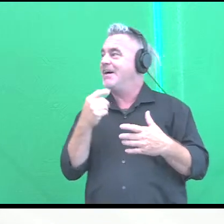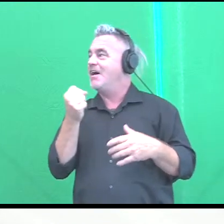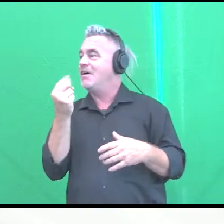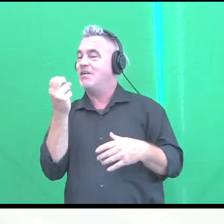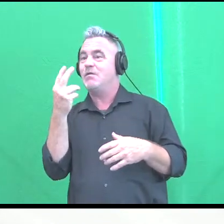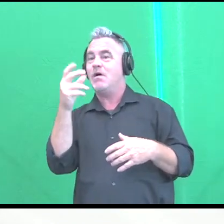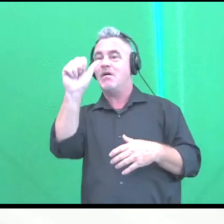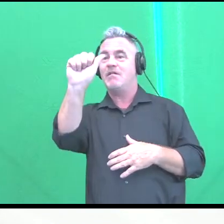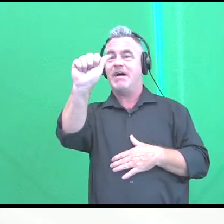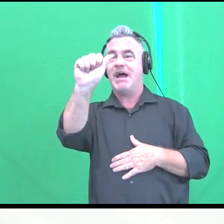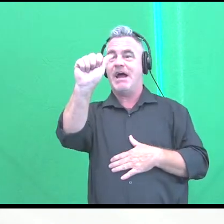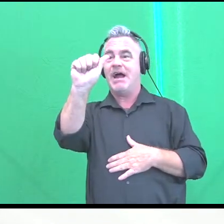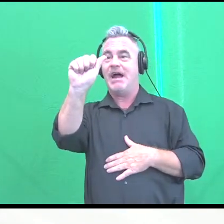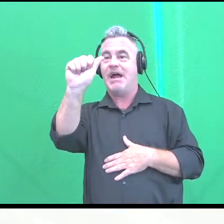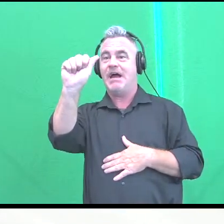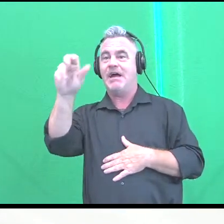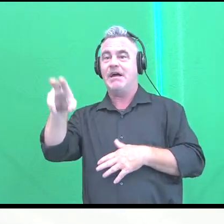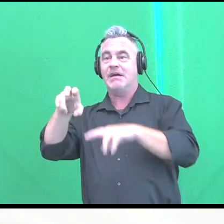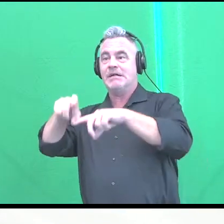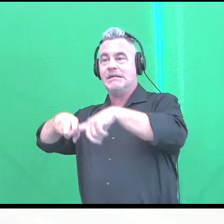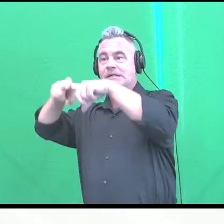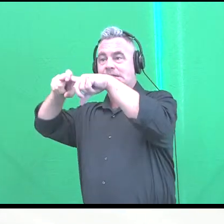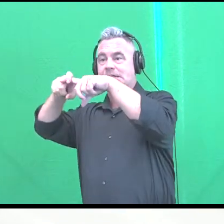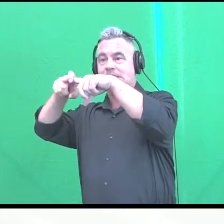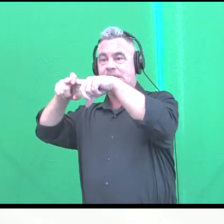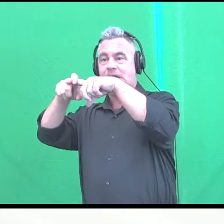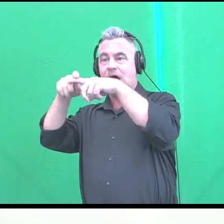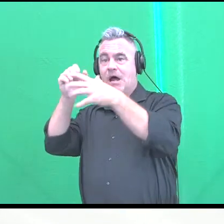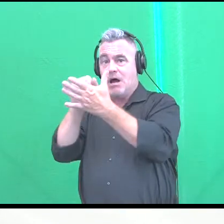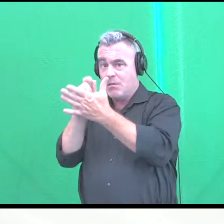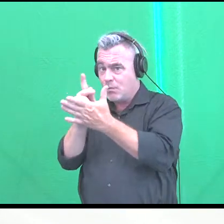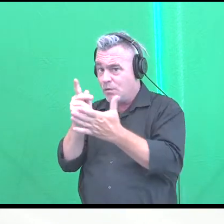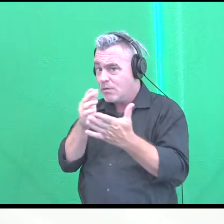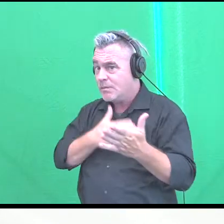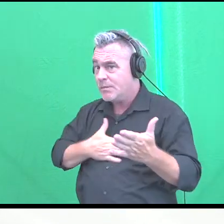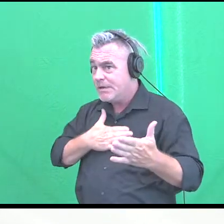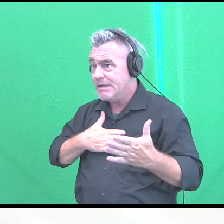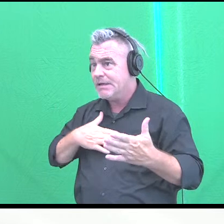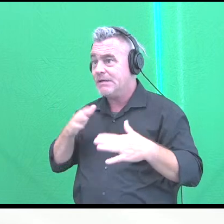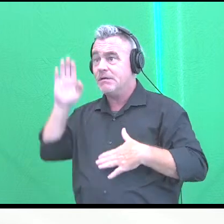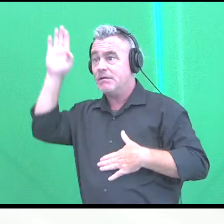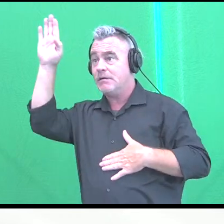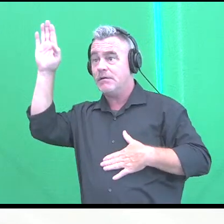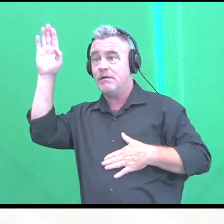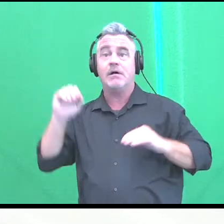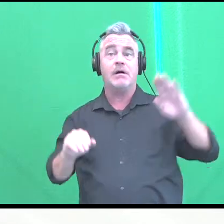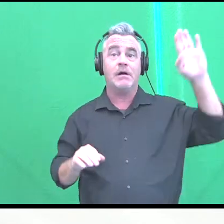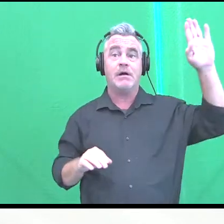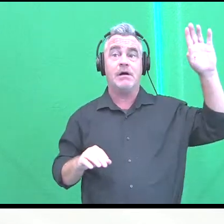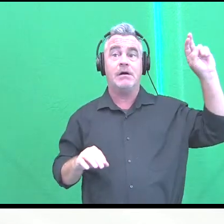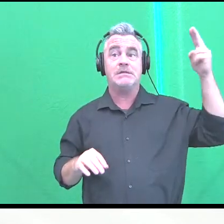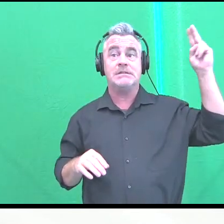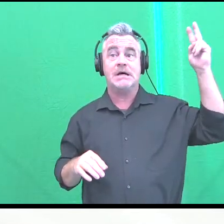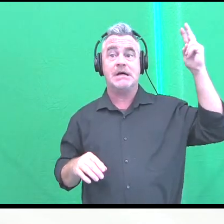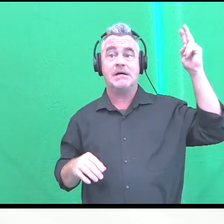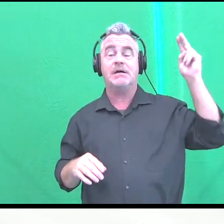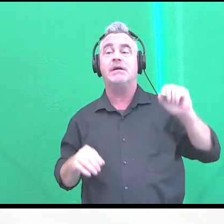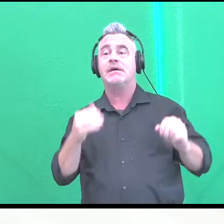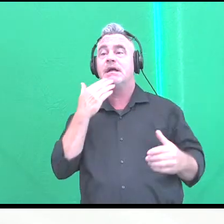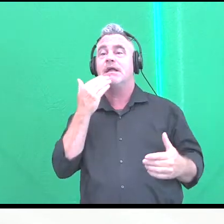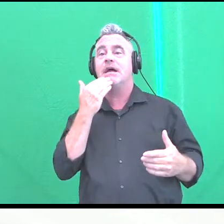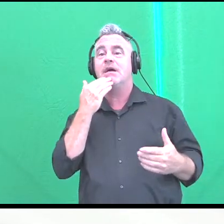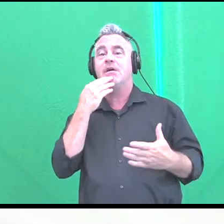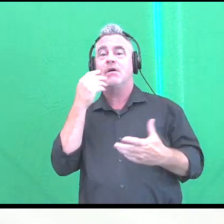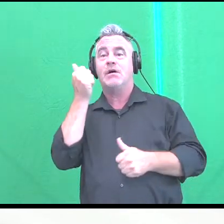from the agenda tonight. Can I get a motion to approve? I'll move that. And a second? Second. Thank you. All